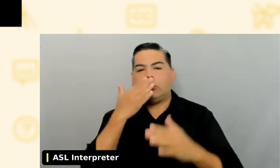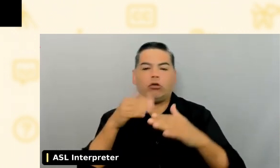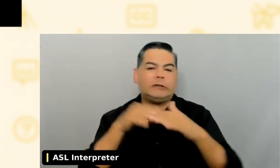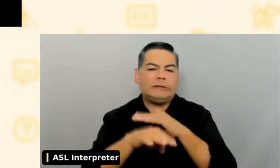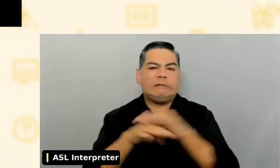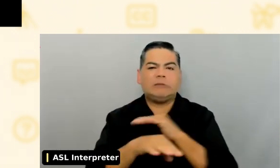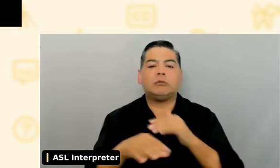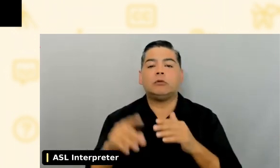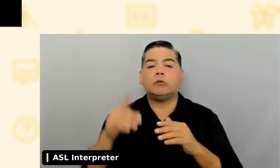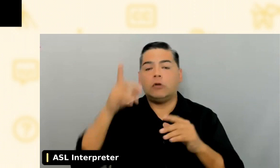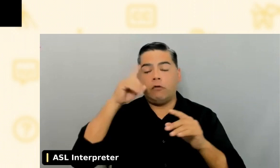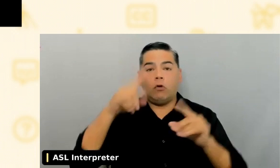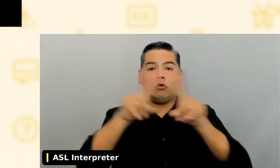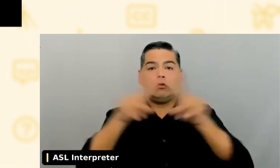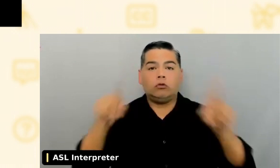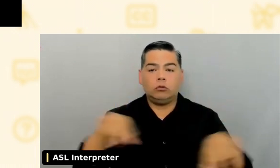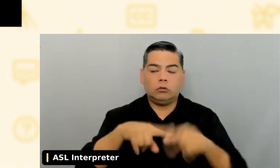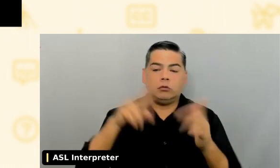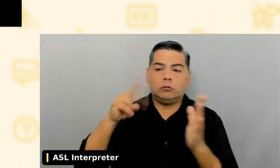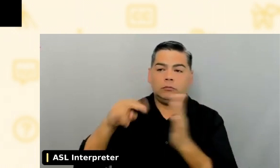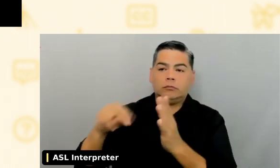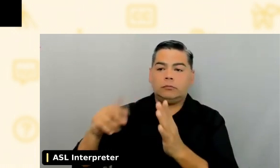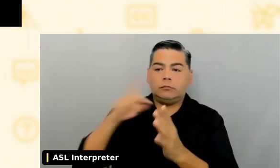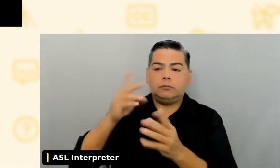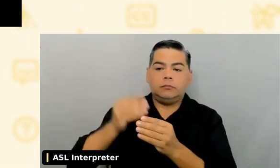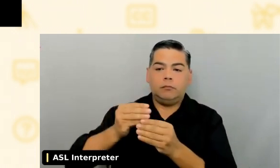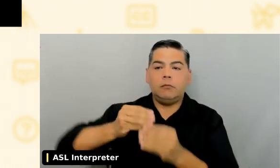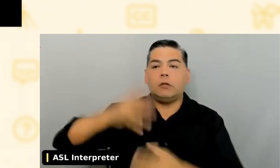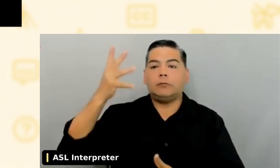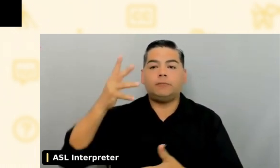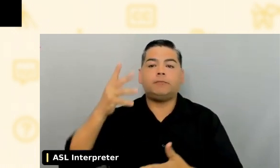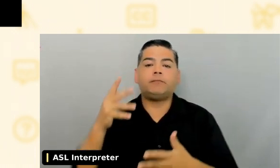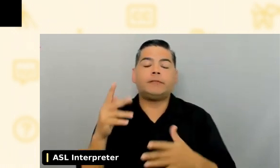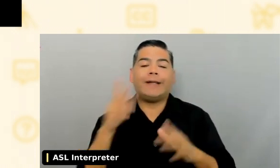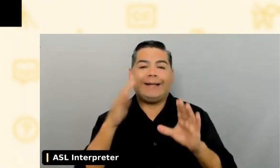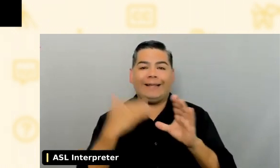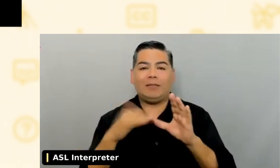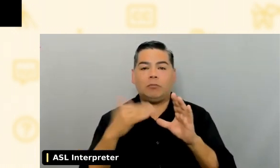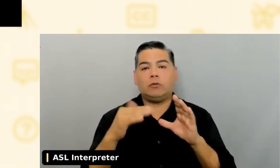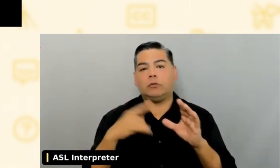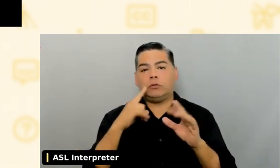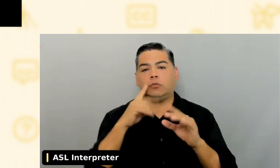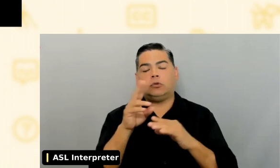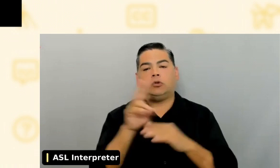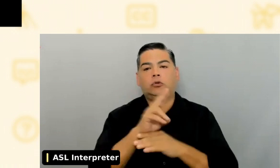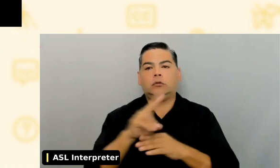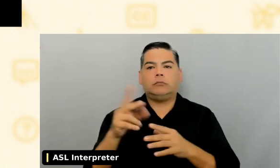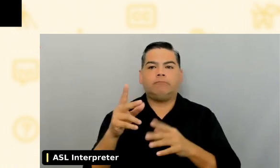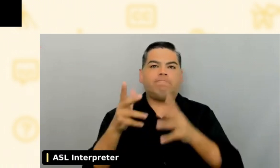for screen reader users. When they list all the links in the email, they would see a bunch. They could probably see a bunch